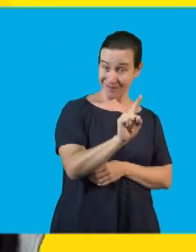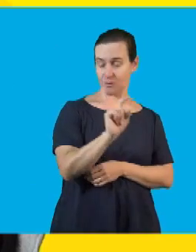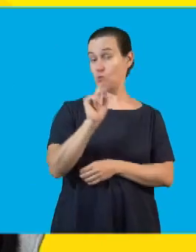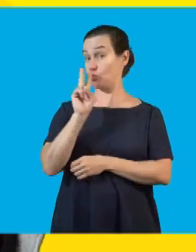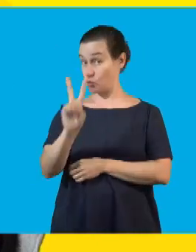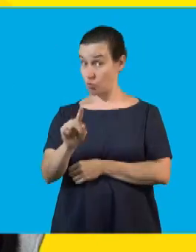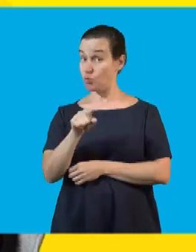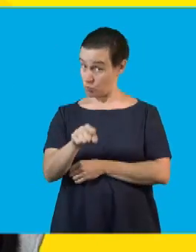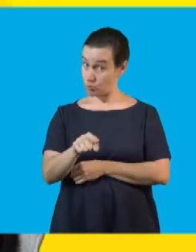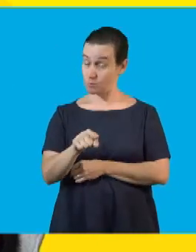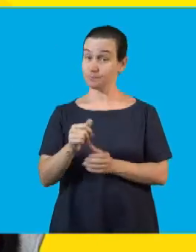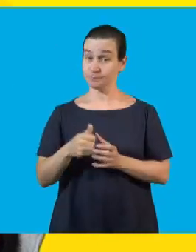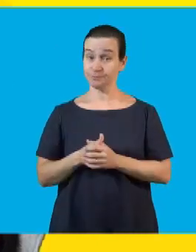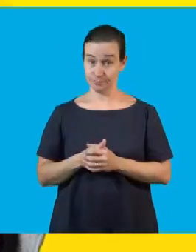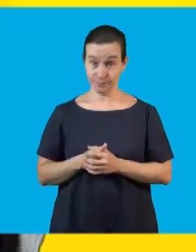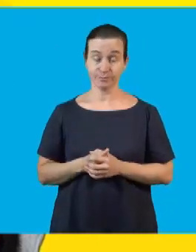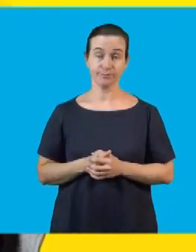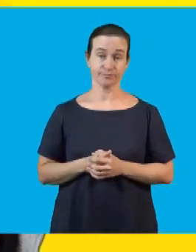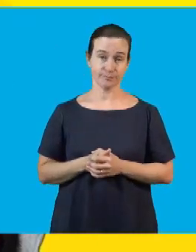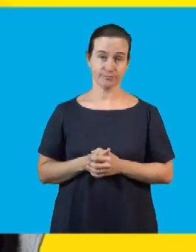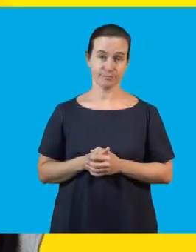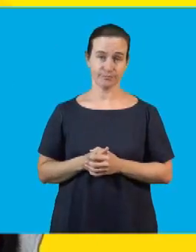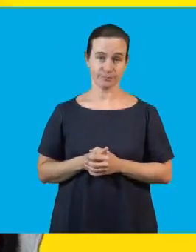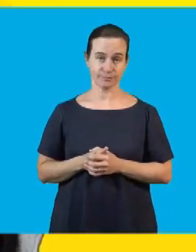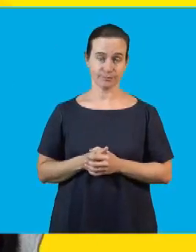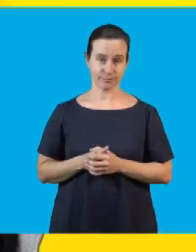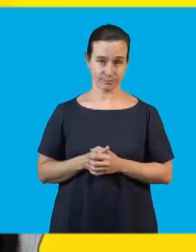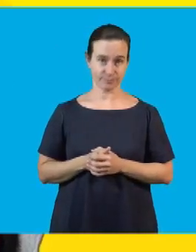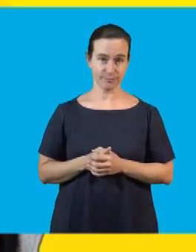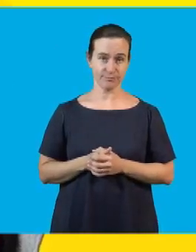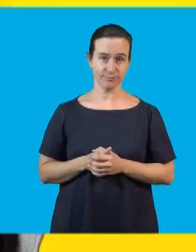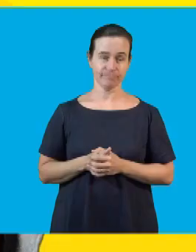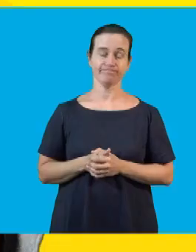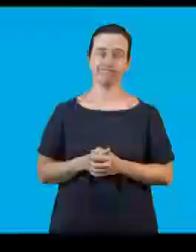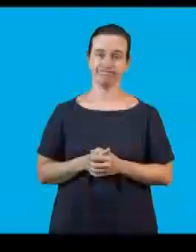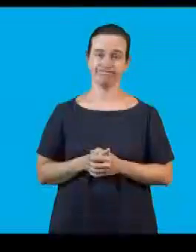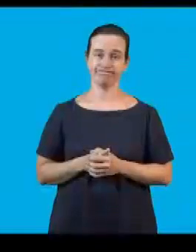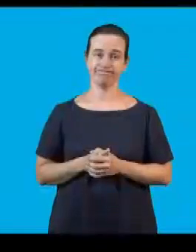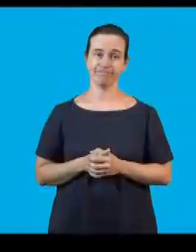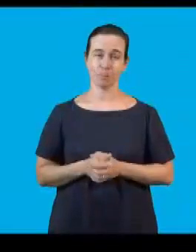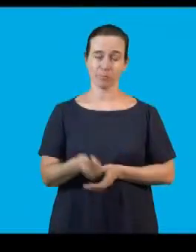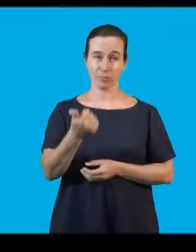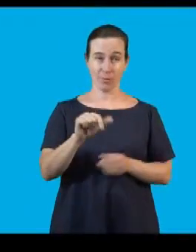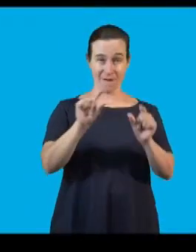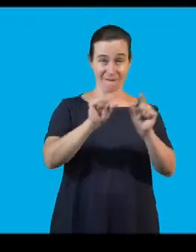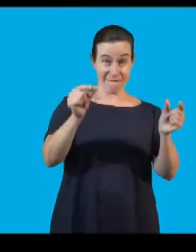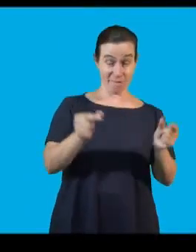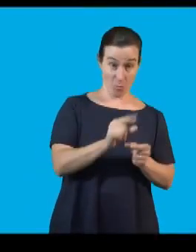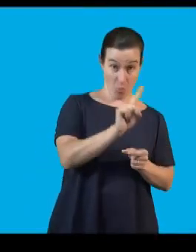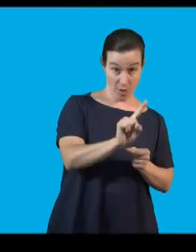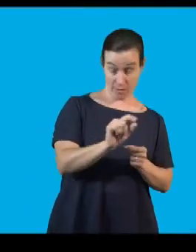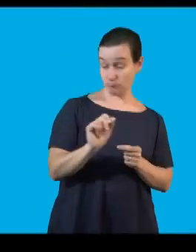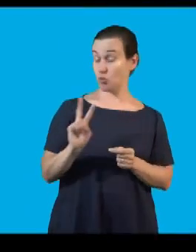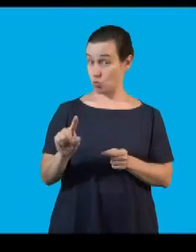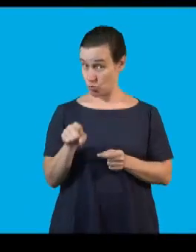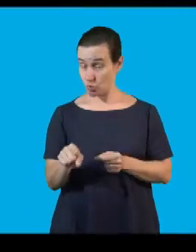attention to be drawn to the frame 1 as well as frame 2, okay? So in frame 1